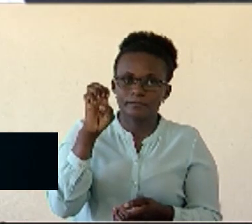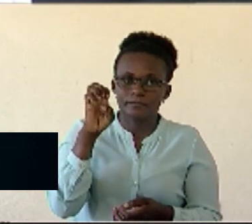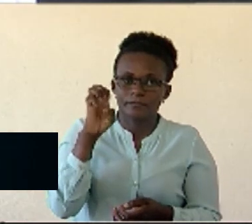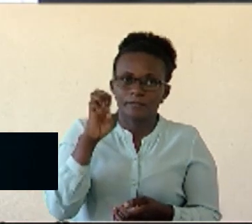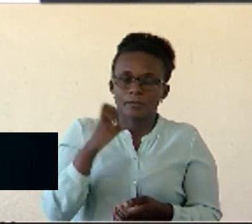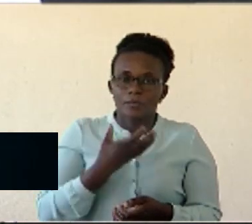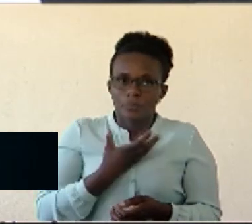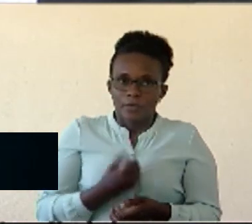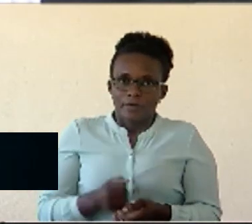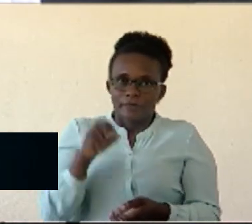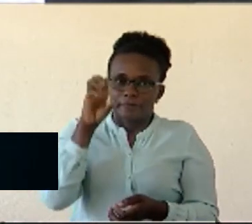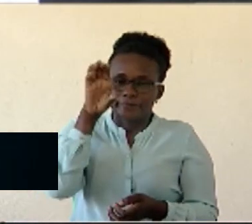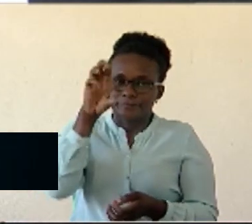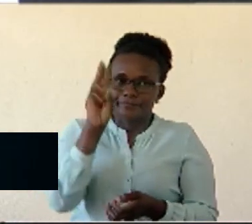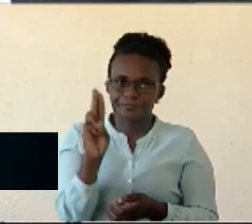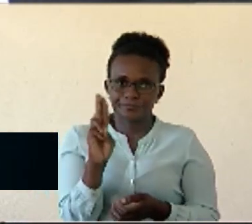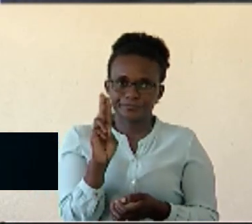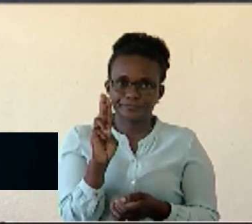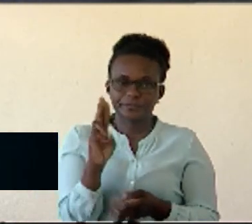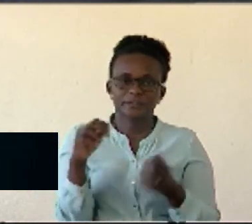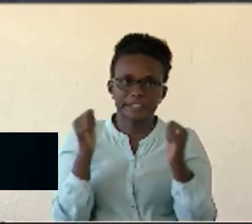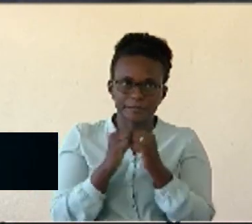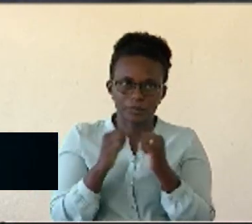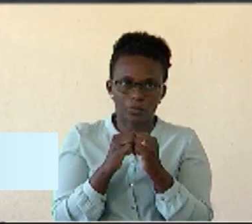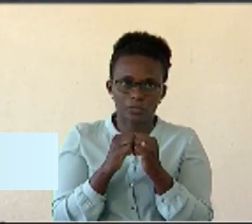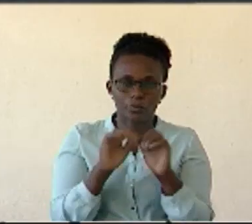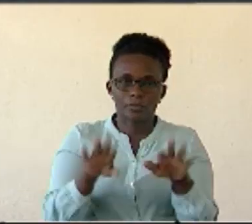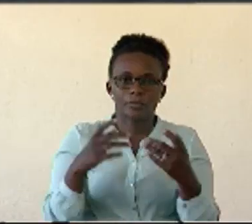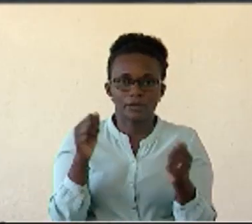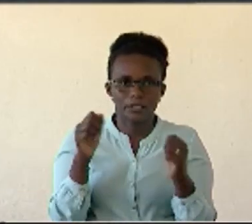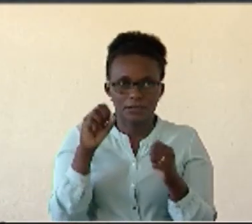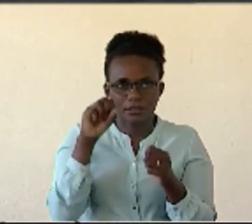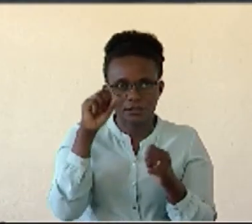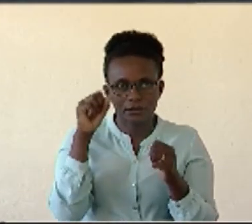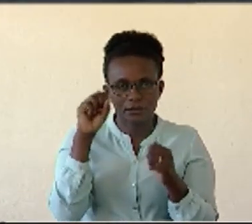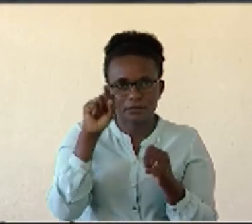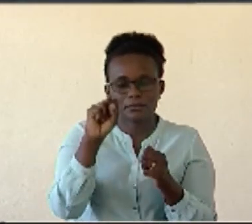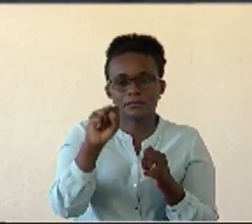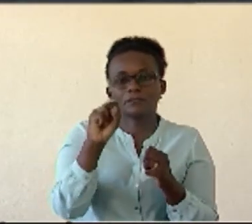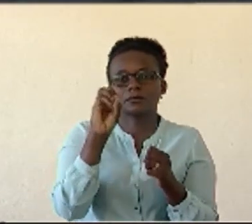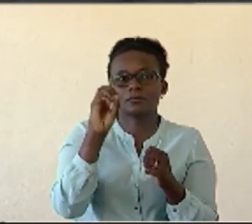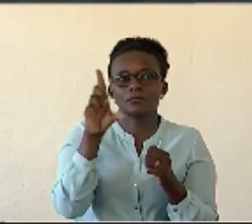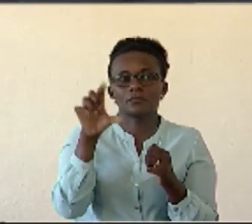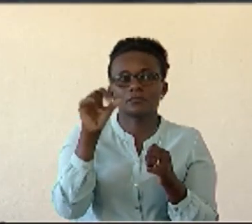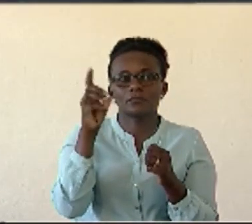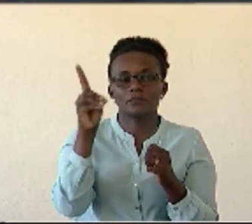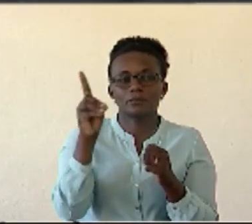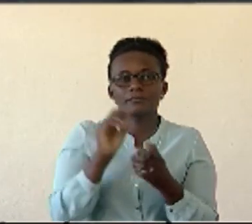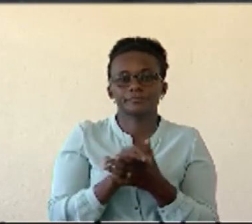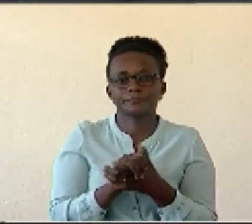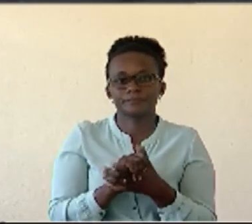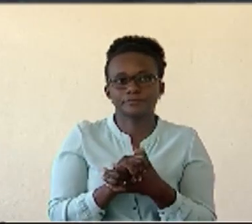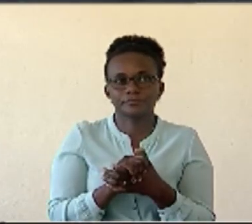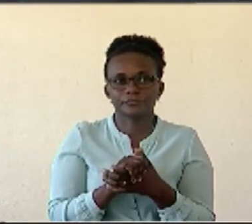the copper, which is the metal. After some time, maybe we would expect it, if we had time, we would